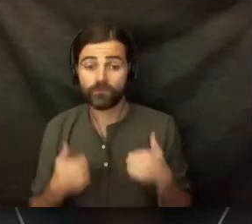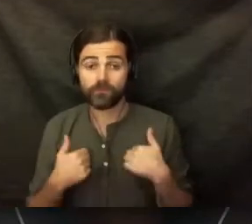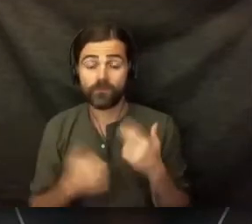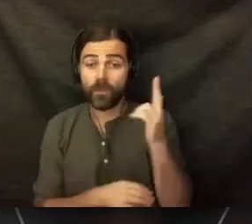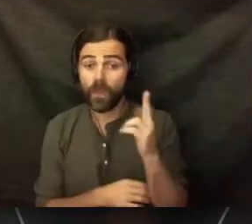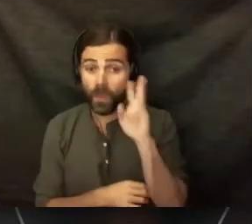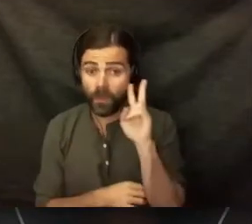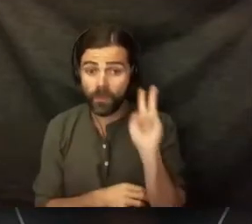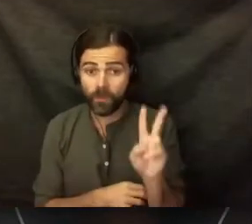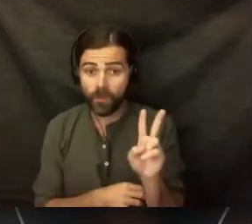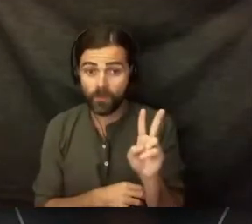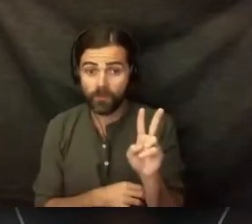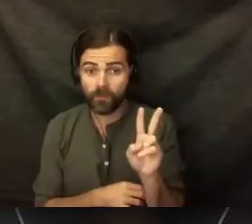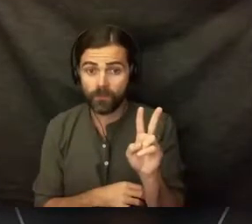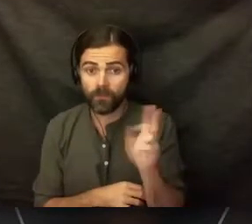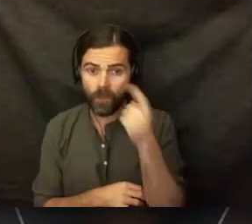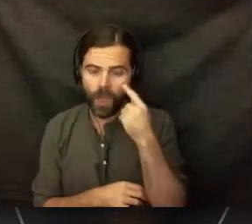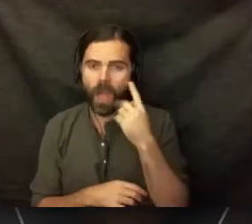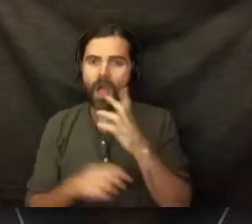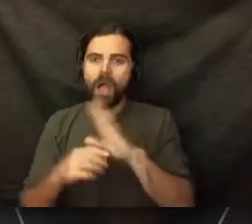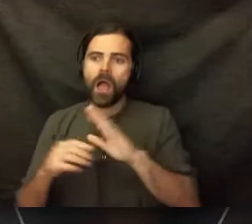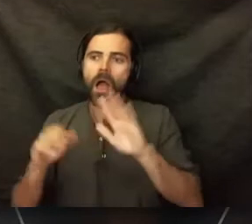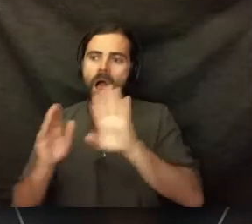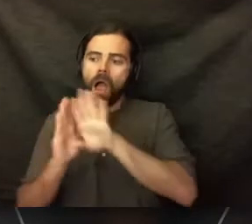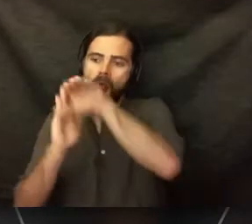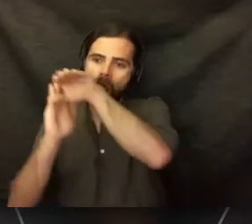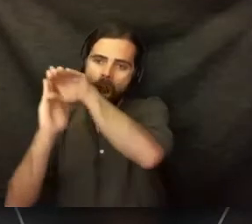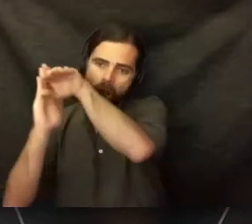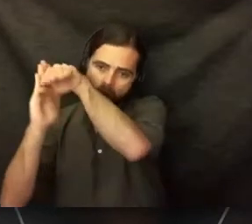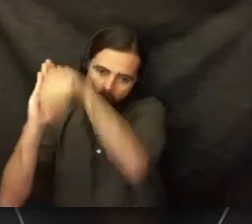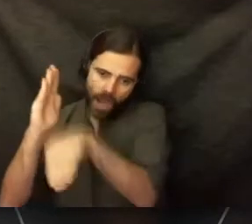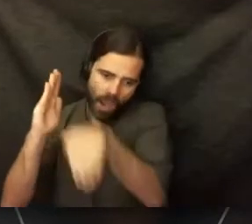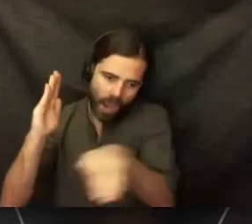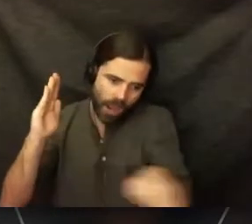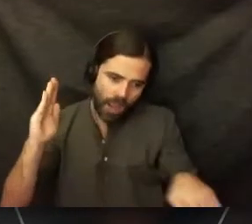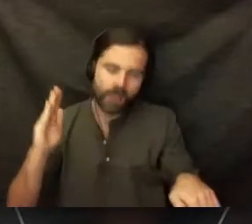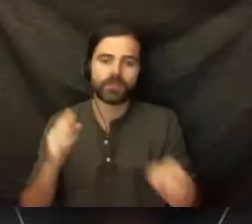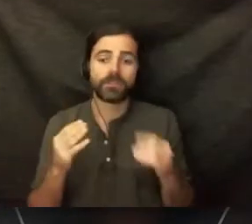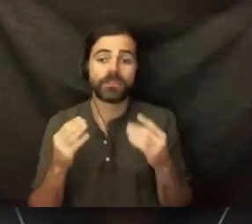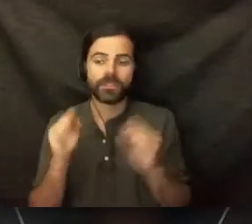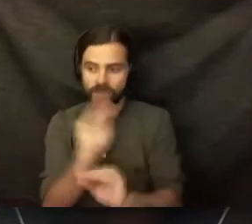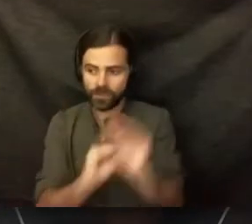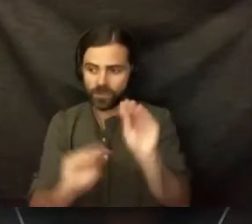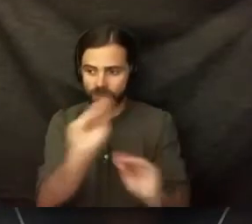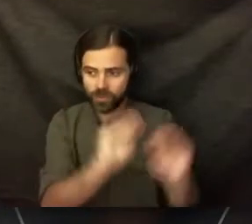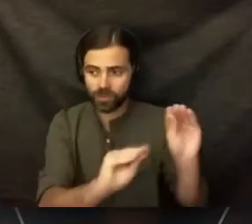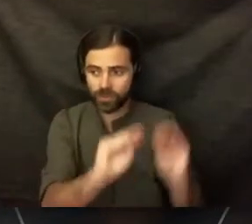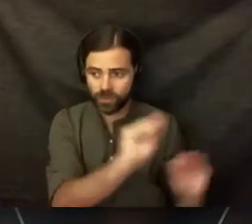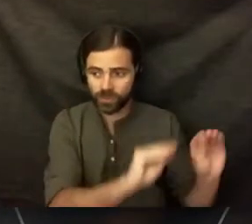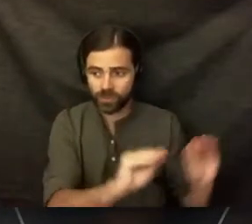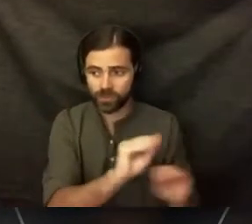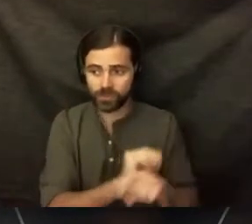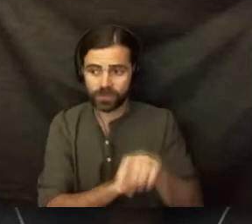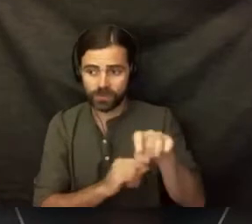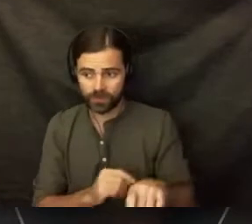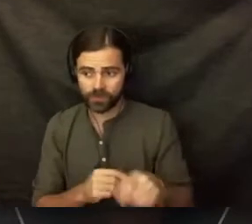this cascade of crises requires a cascade of solutions. How do we organize this in a democracy when it isn't about command and